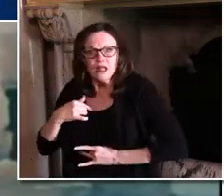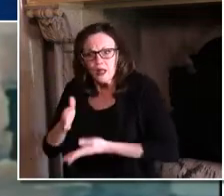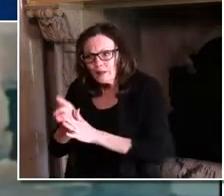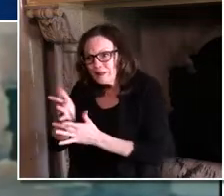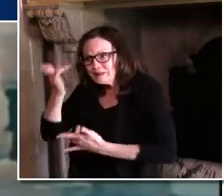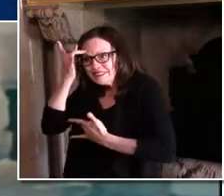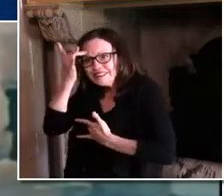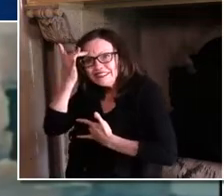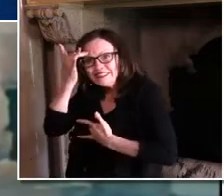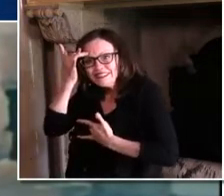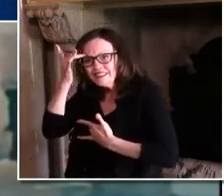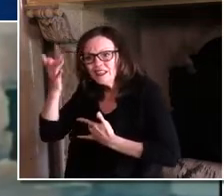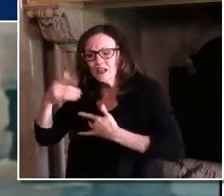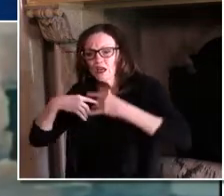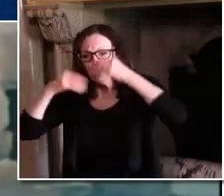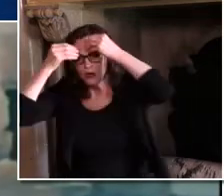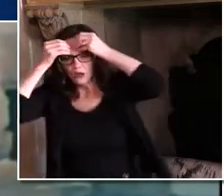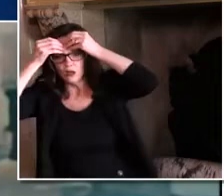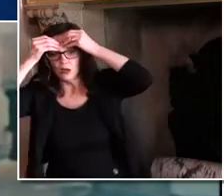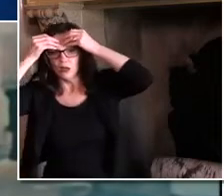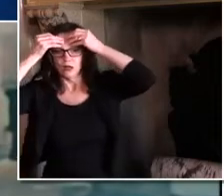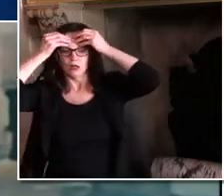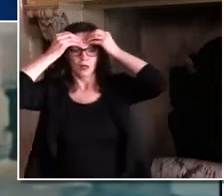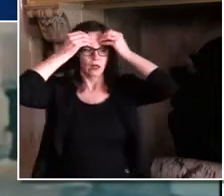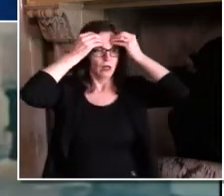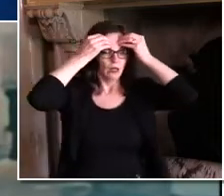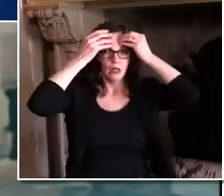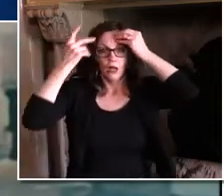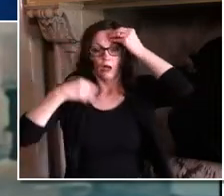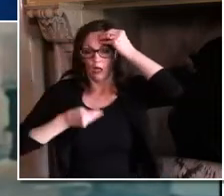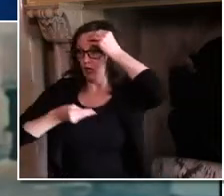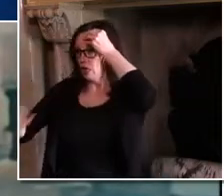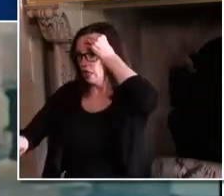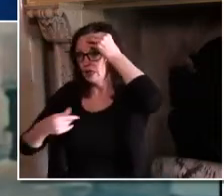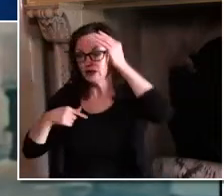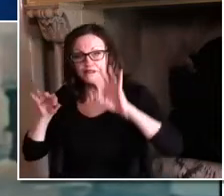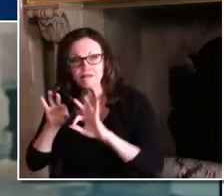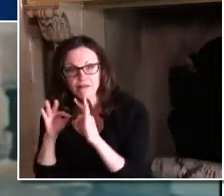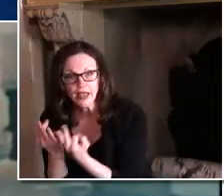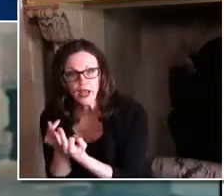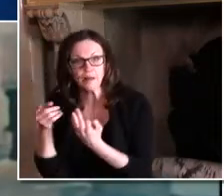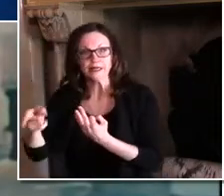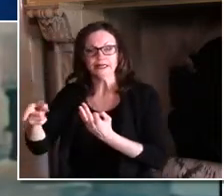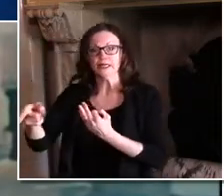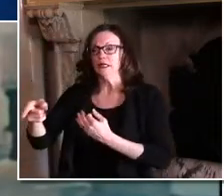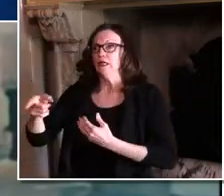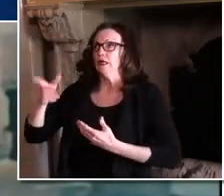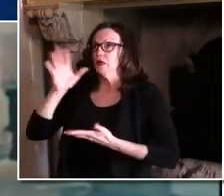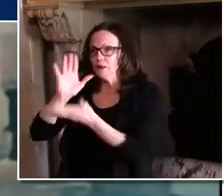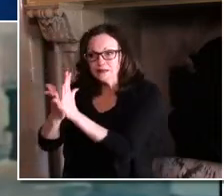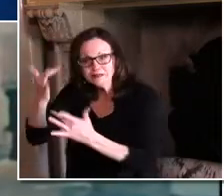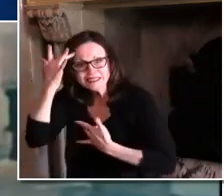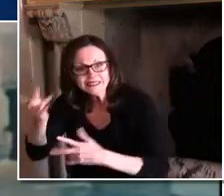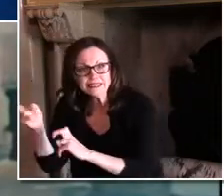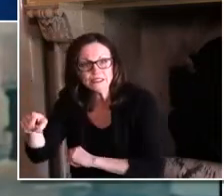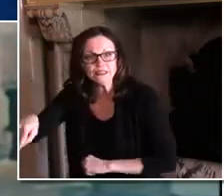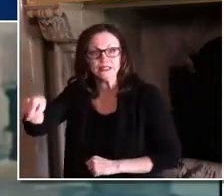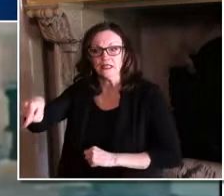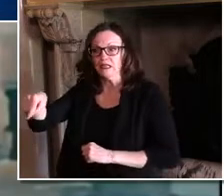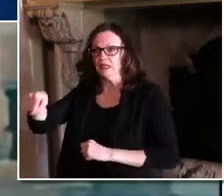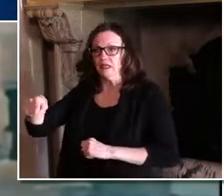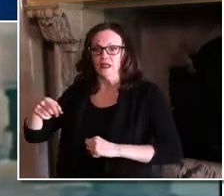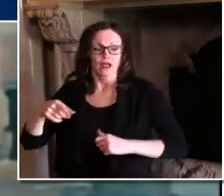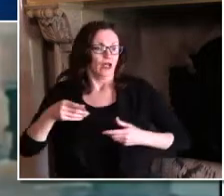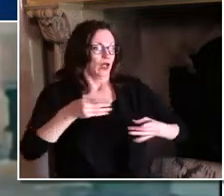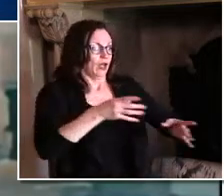in a COVID room? Could I have committed this breach? Could I have exposed myself to COVID-19? Could I